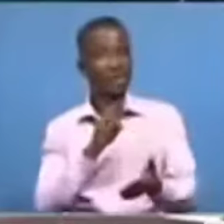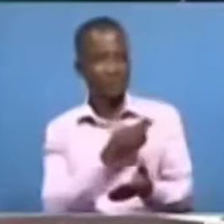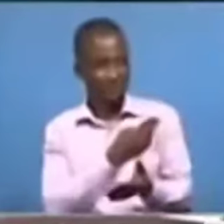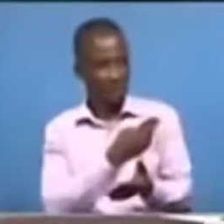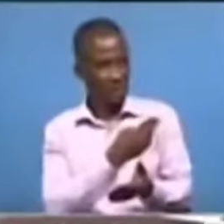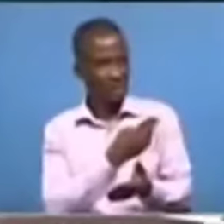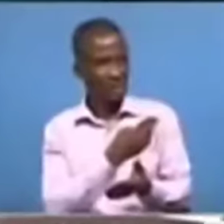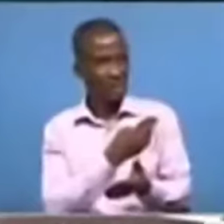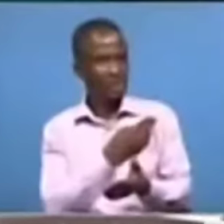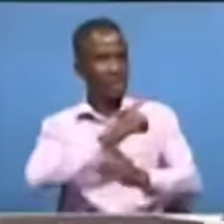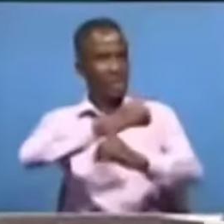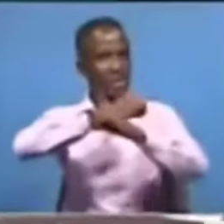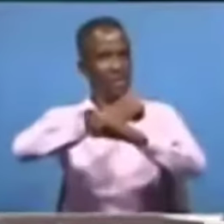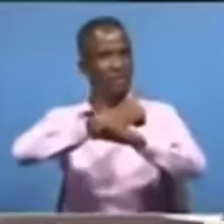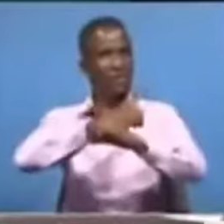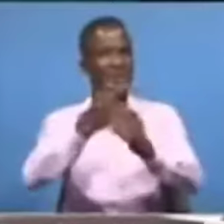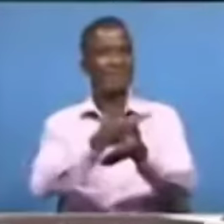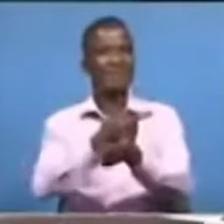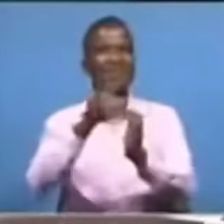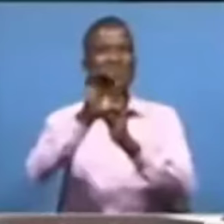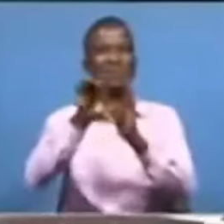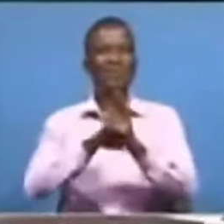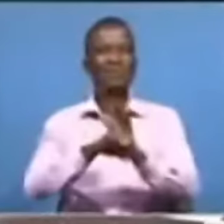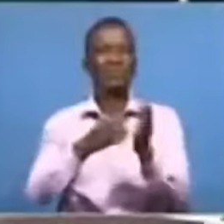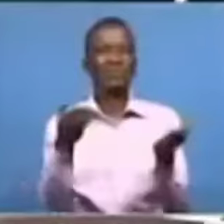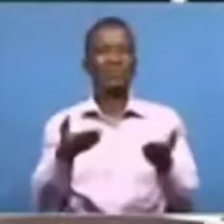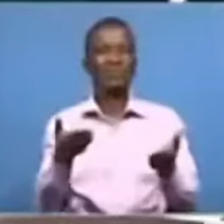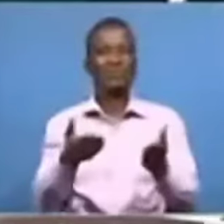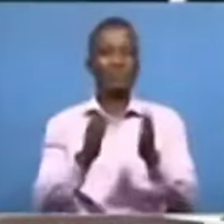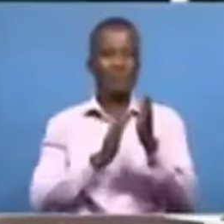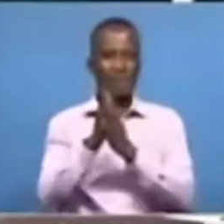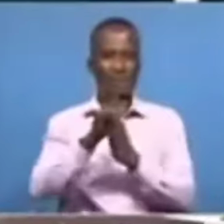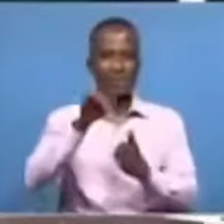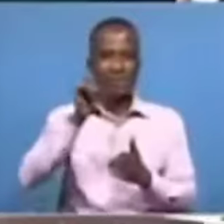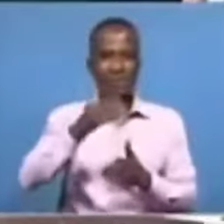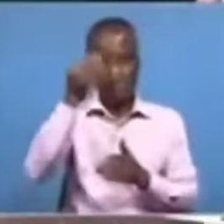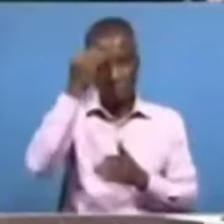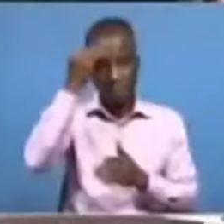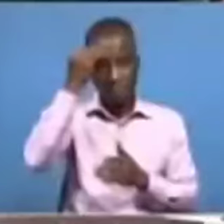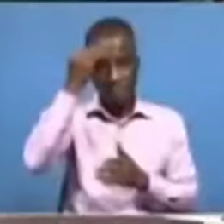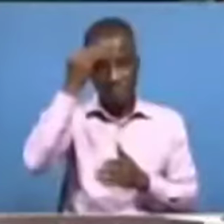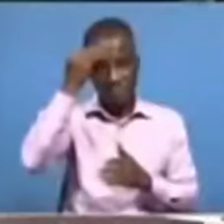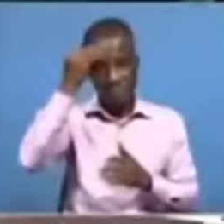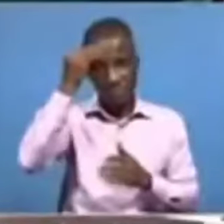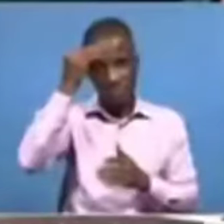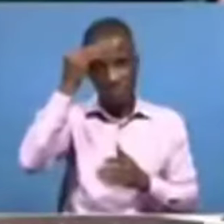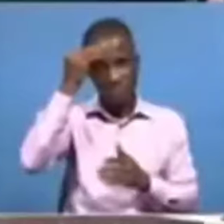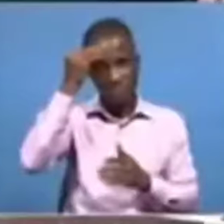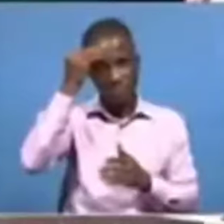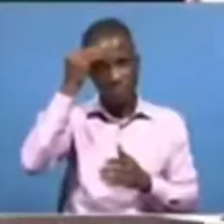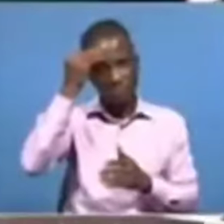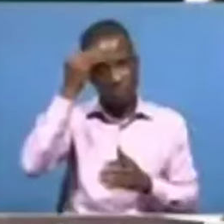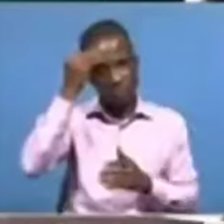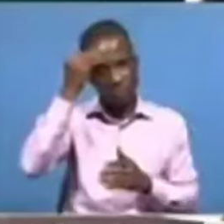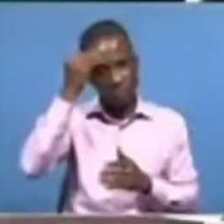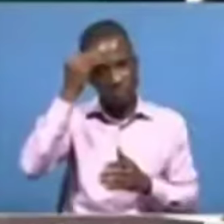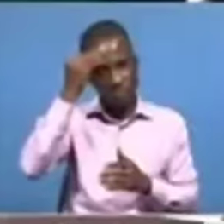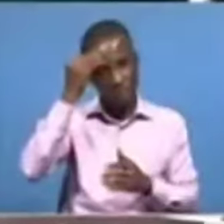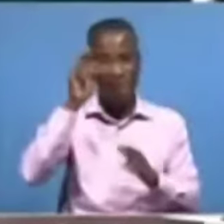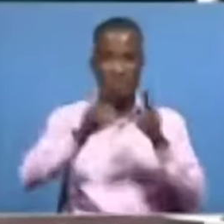this in defense of the Constitution. And so we must all be interested in this case. Let me appreciate those who